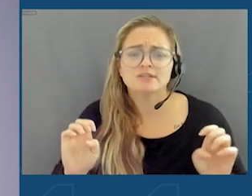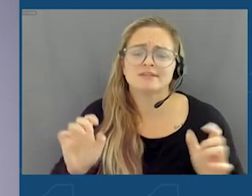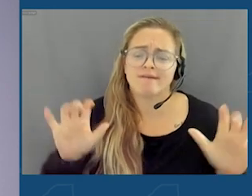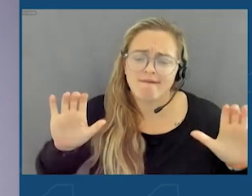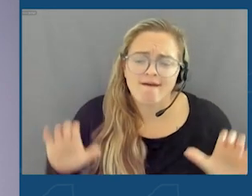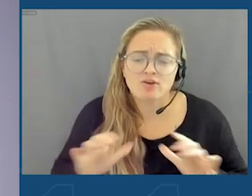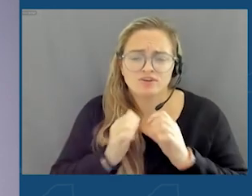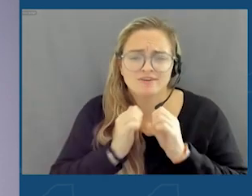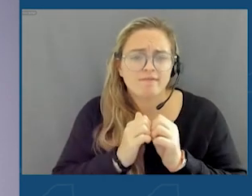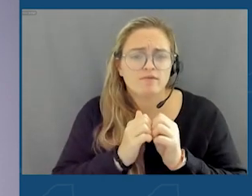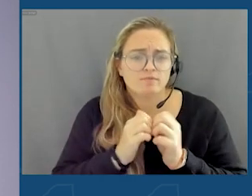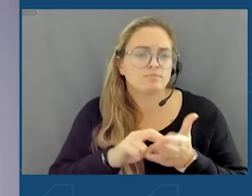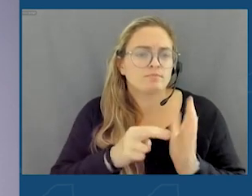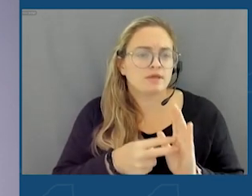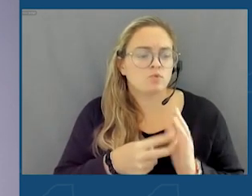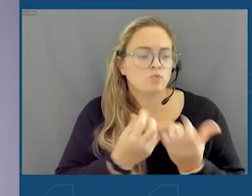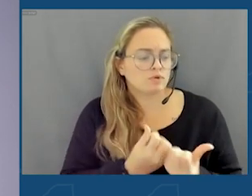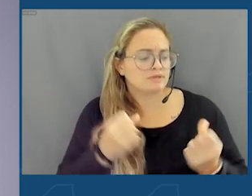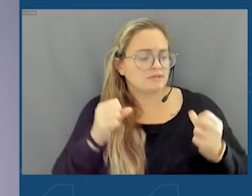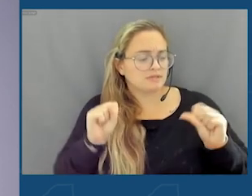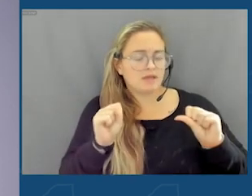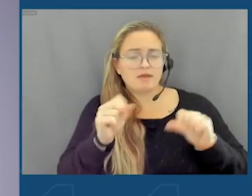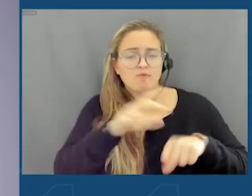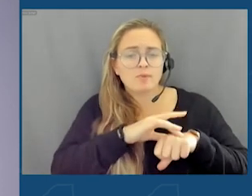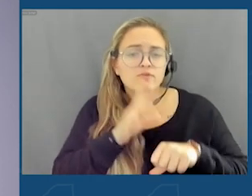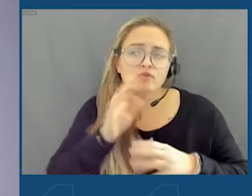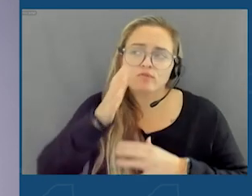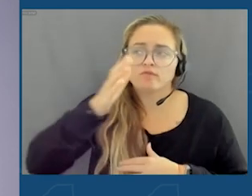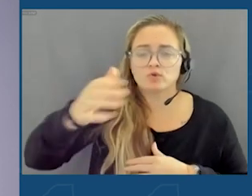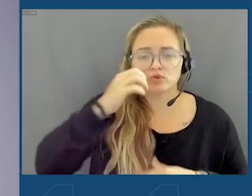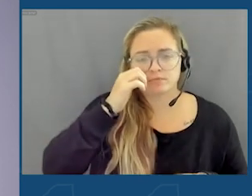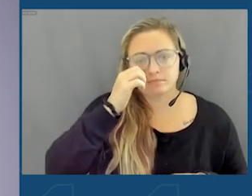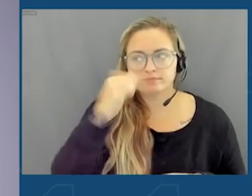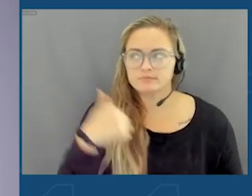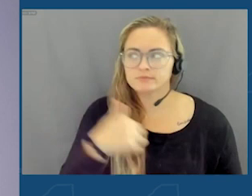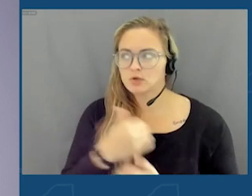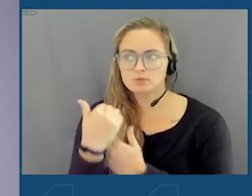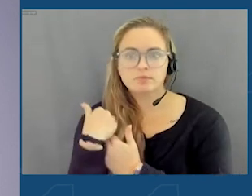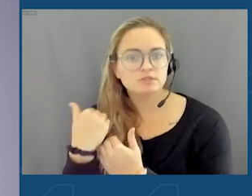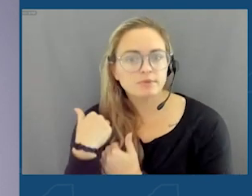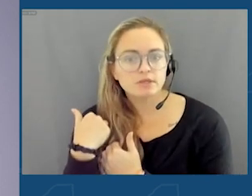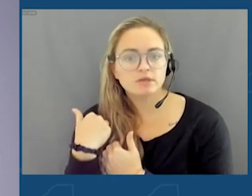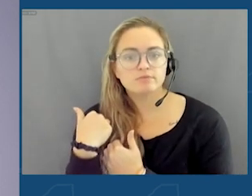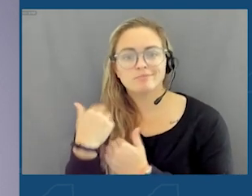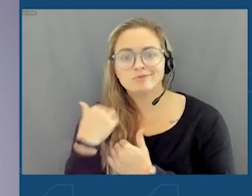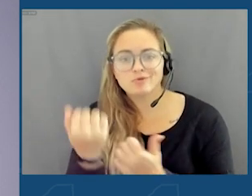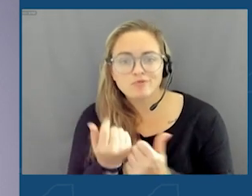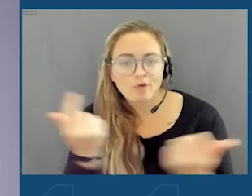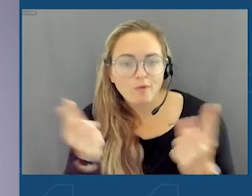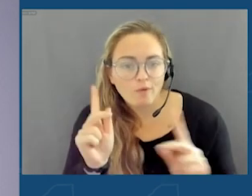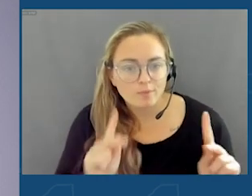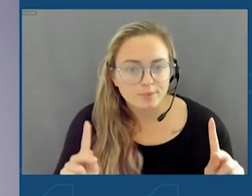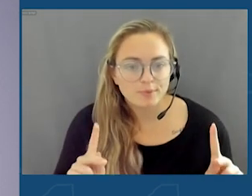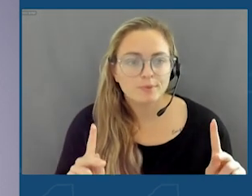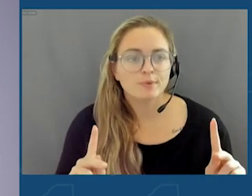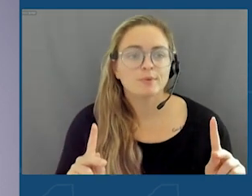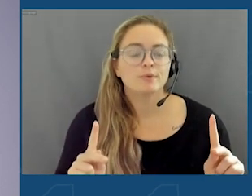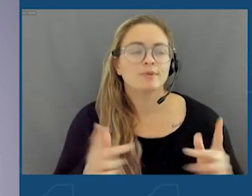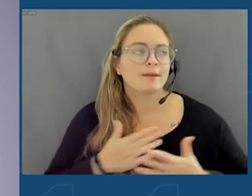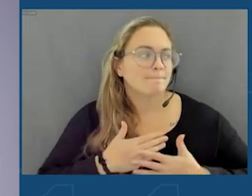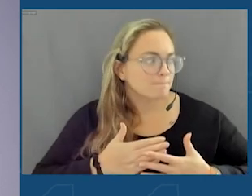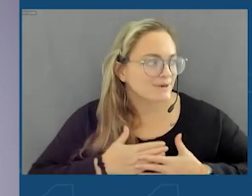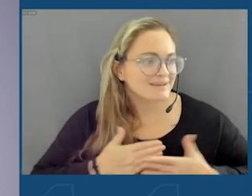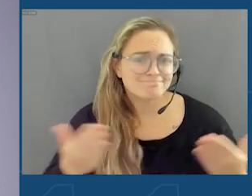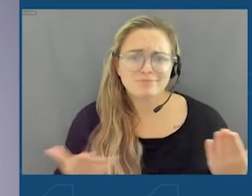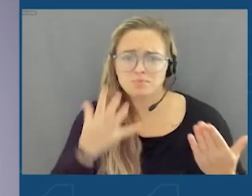together means we'll save the planet for future generations. That's our responsibility. That's the responsibility of every single person who breathes air on this